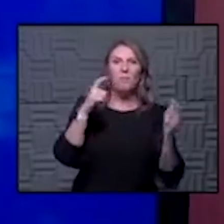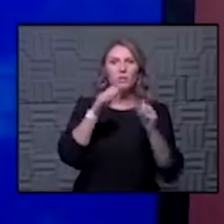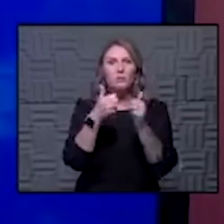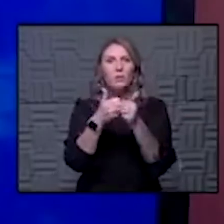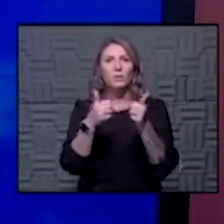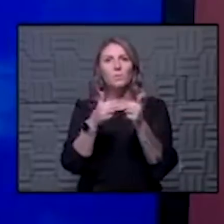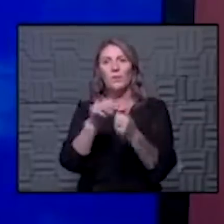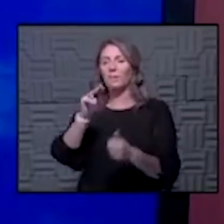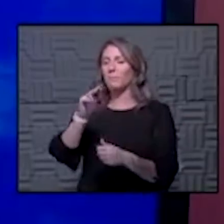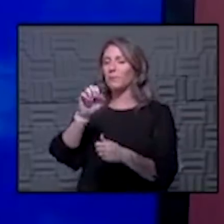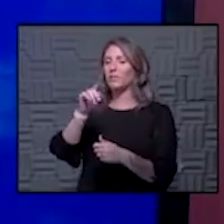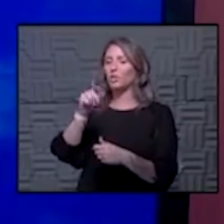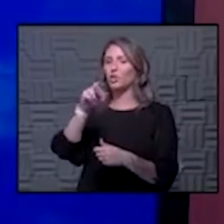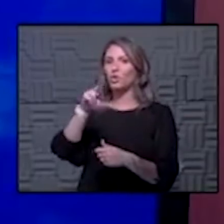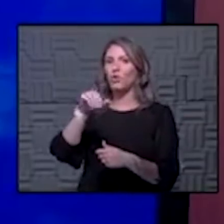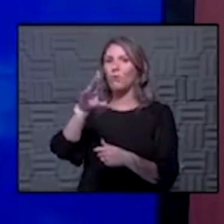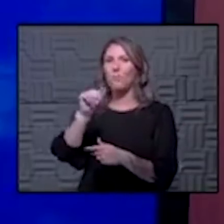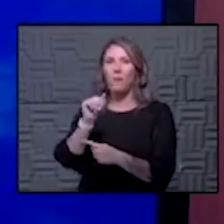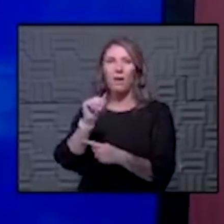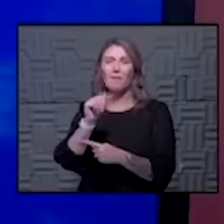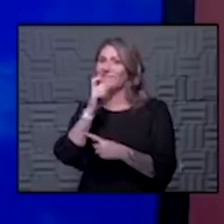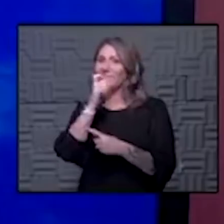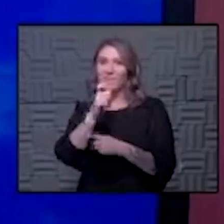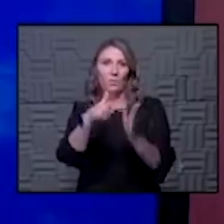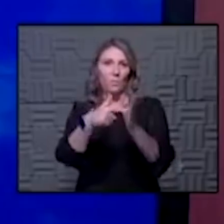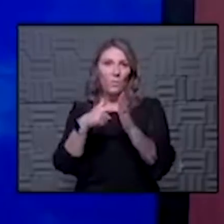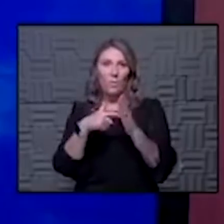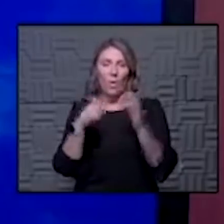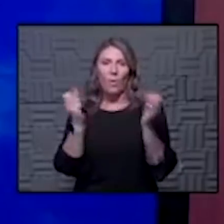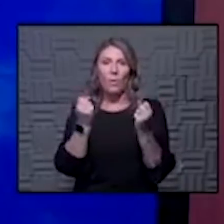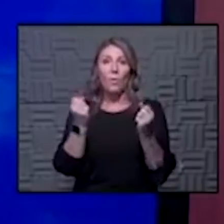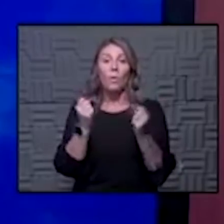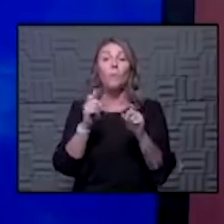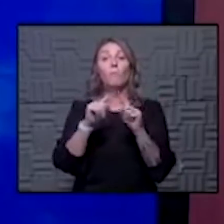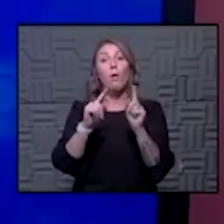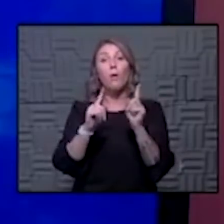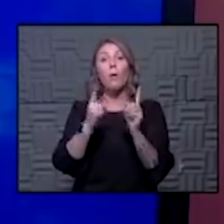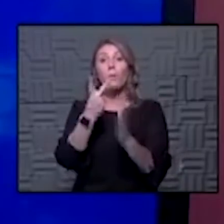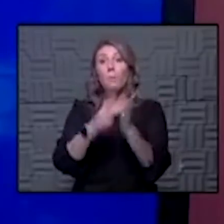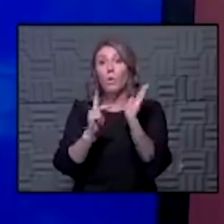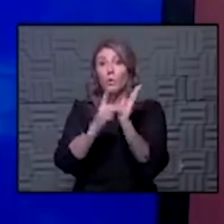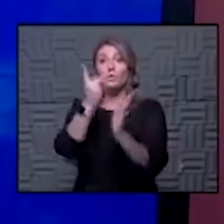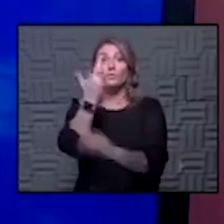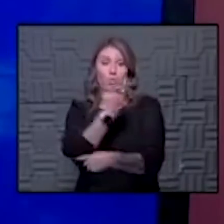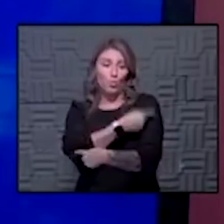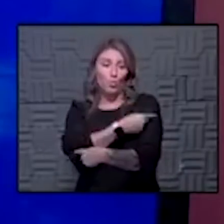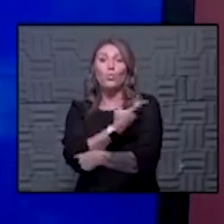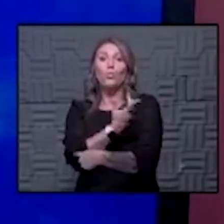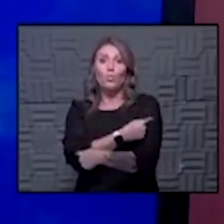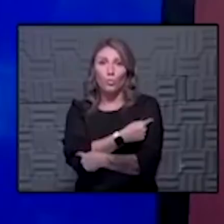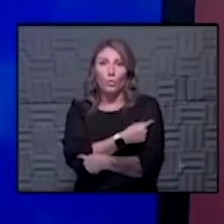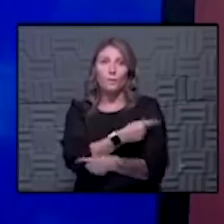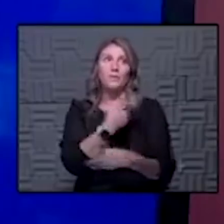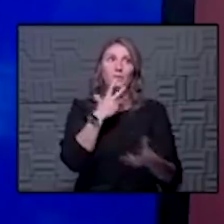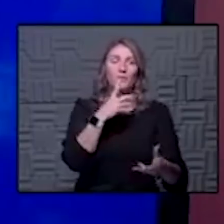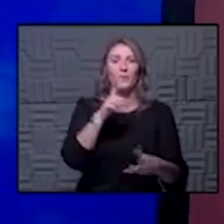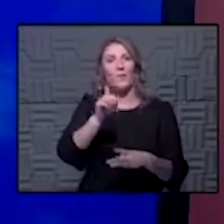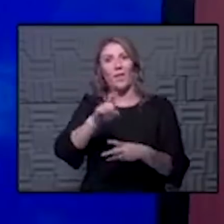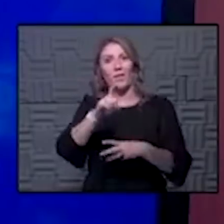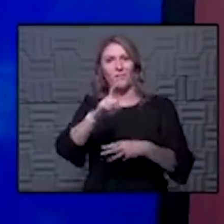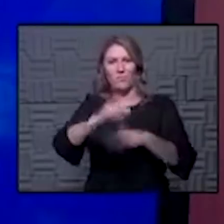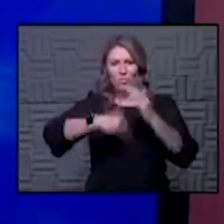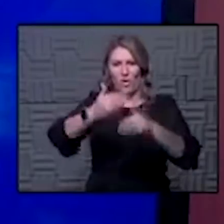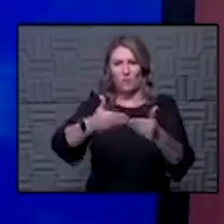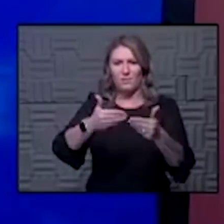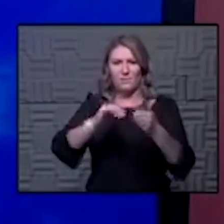Moderna vaccine, which does not require ultra cold storage. Both require 2 doses, so there's a logistical process to manage